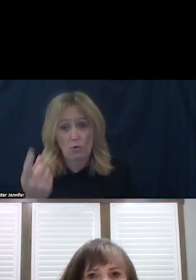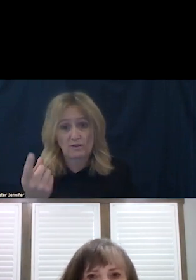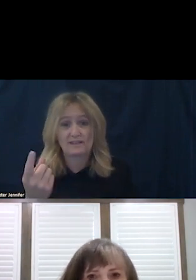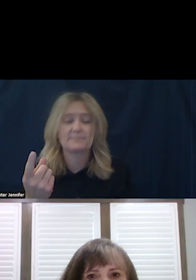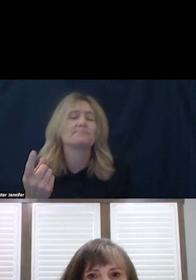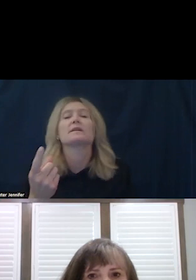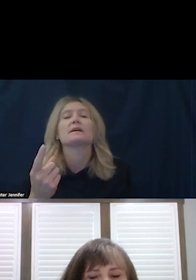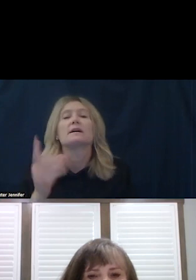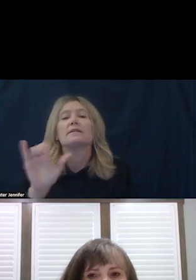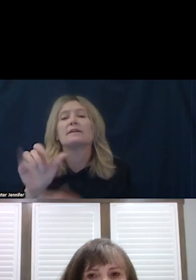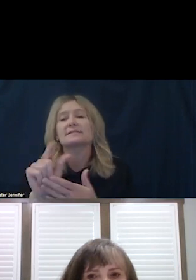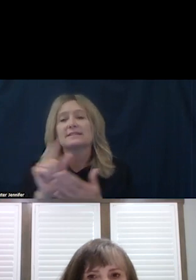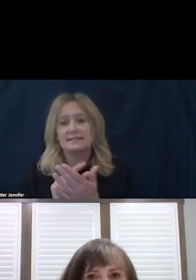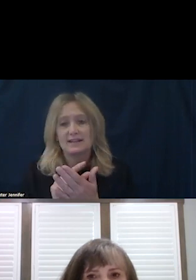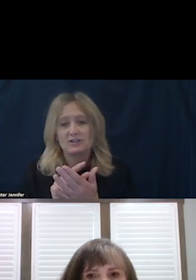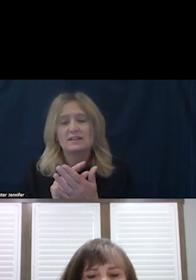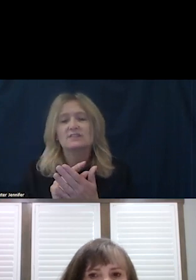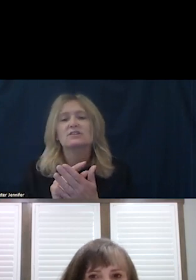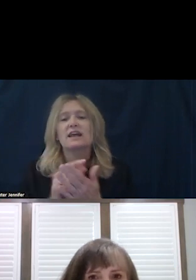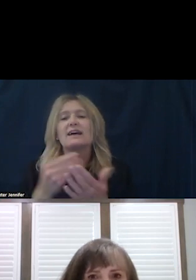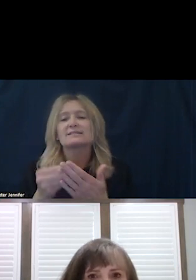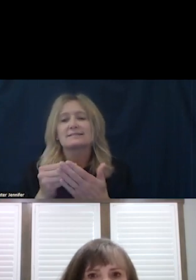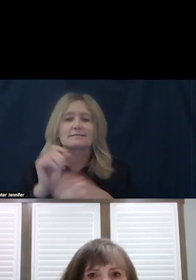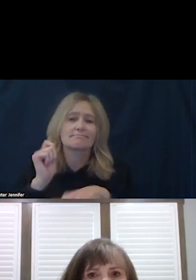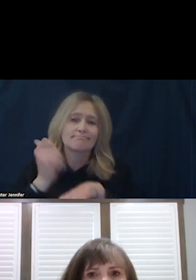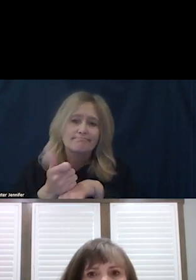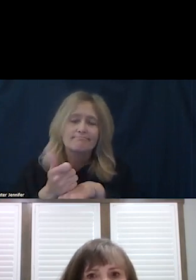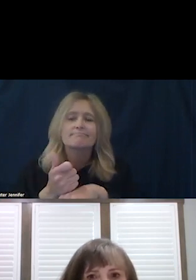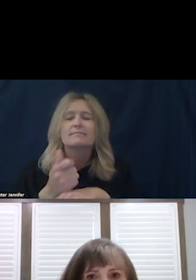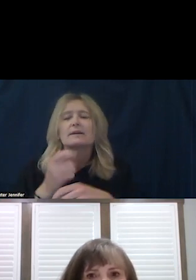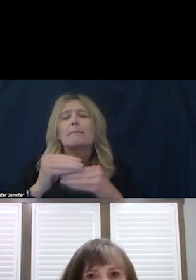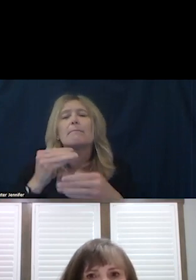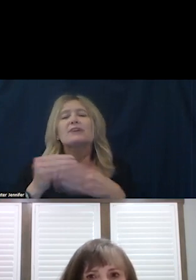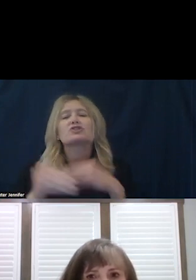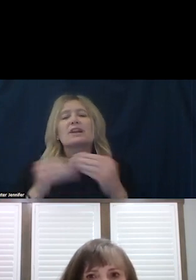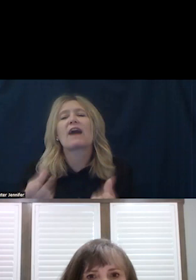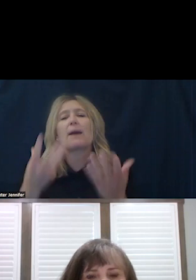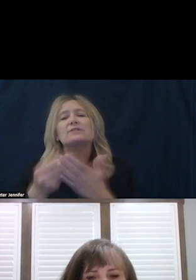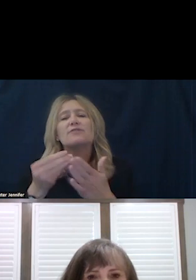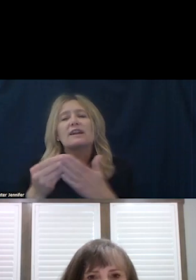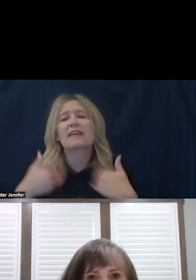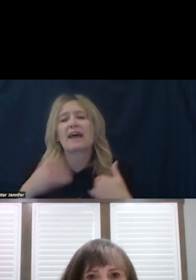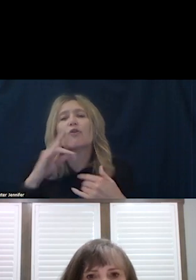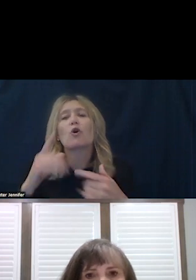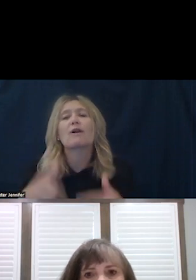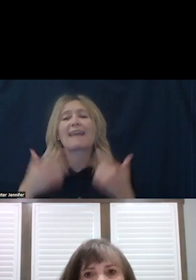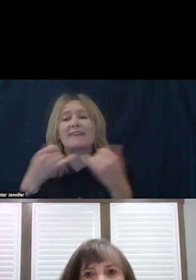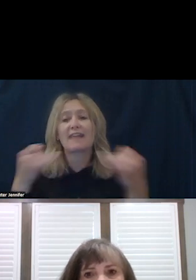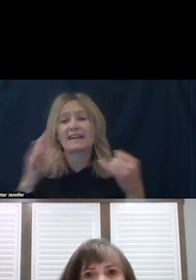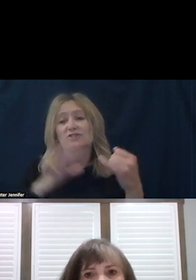is legislation that has an appropriation or budget related to funding for the lifelines throughout the